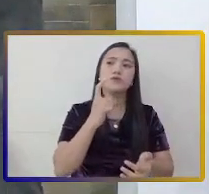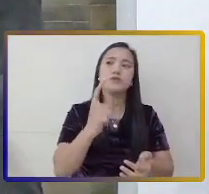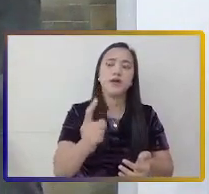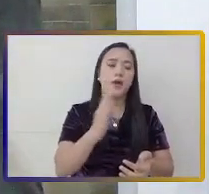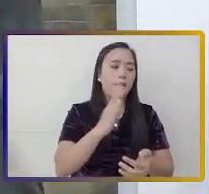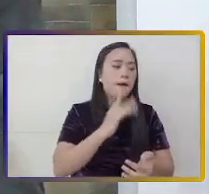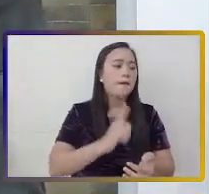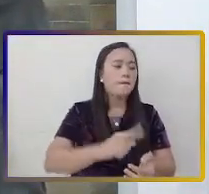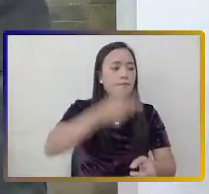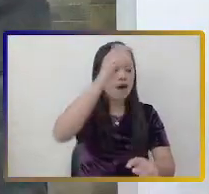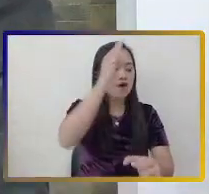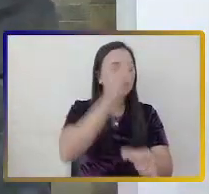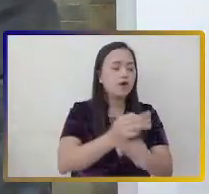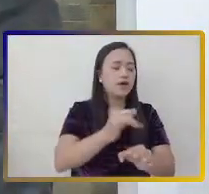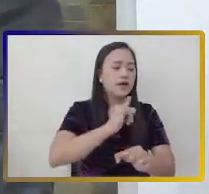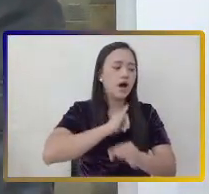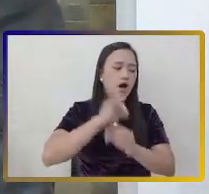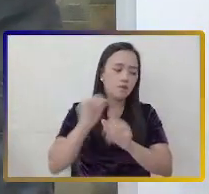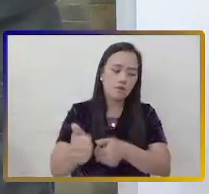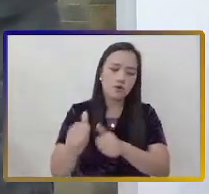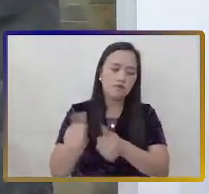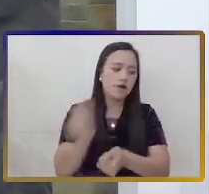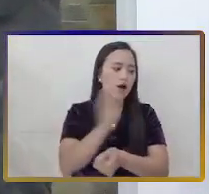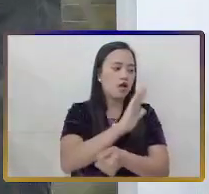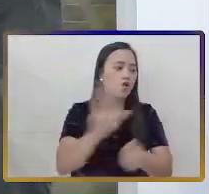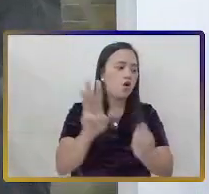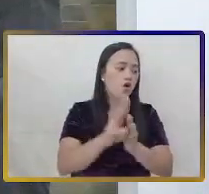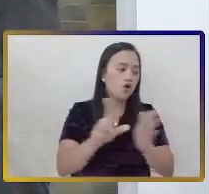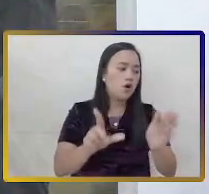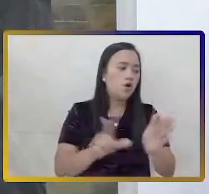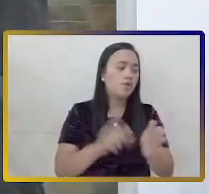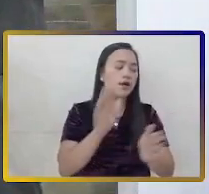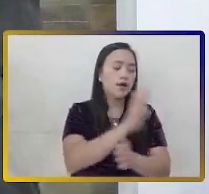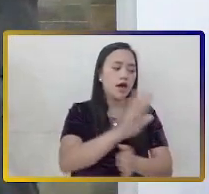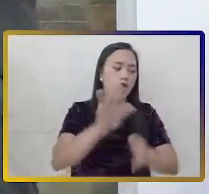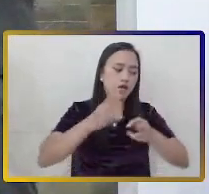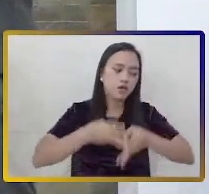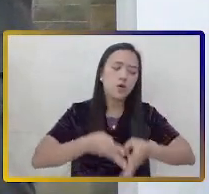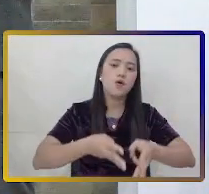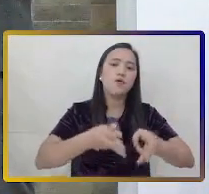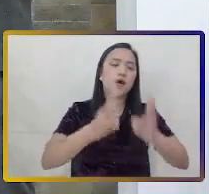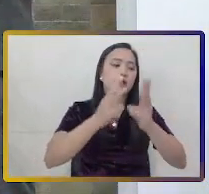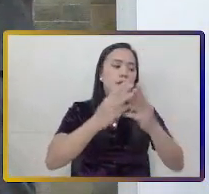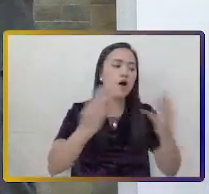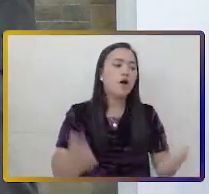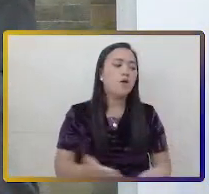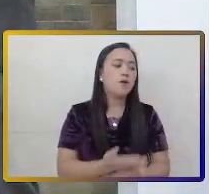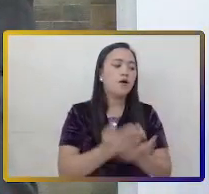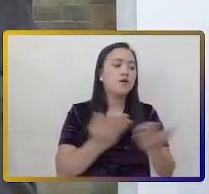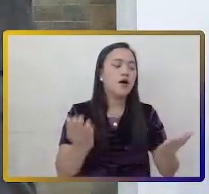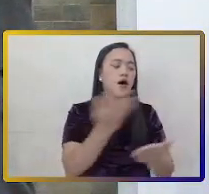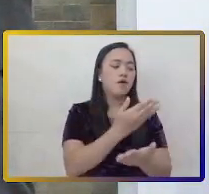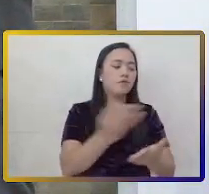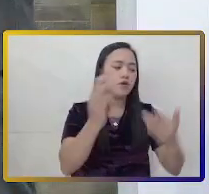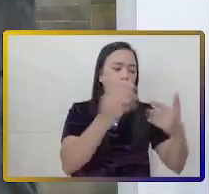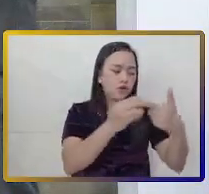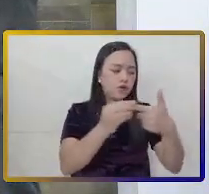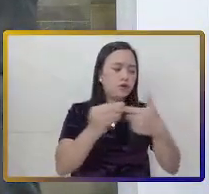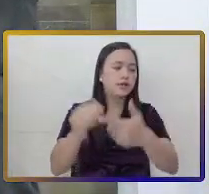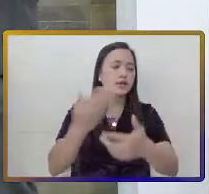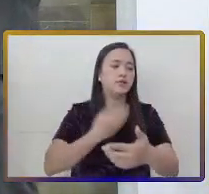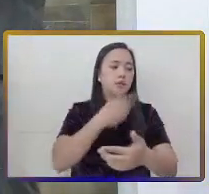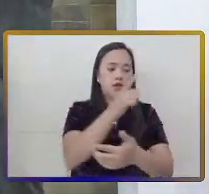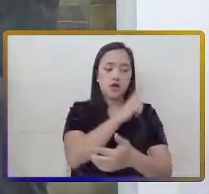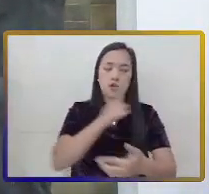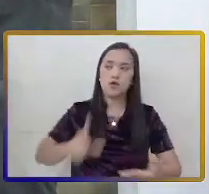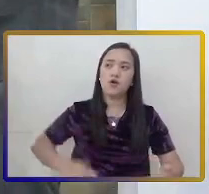you say, by faith I will follow your will and your way. Wherever you